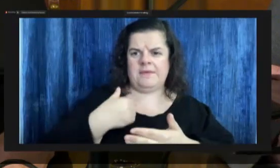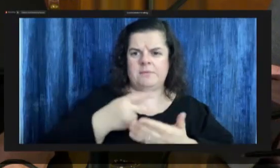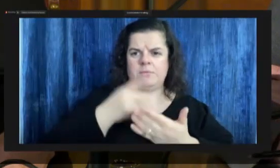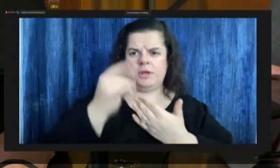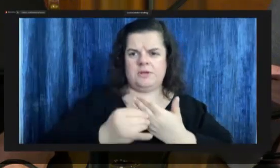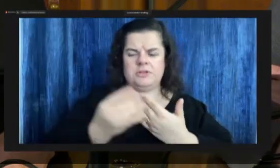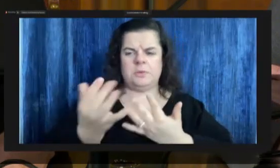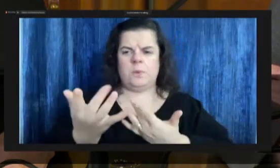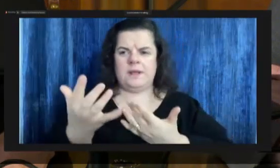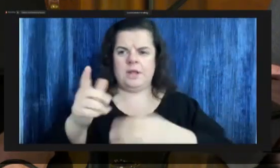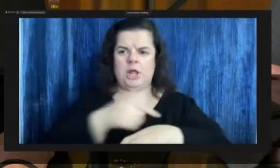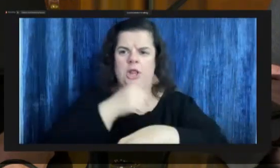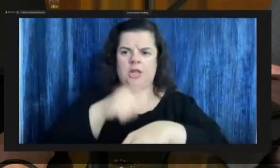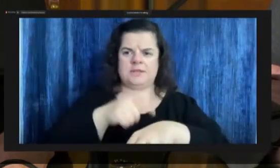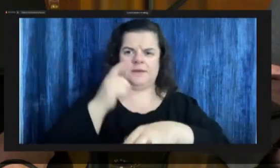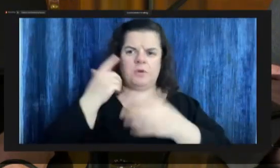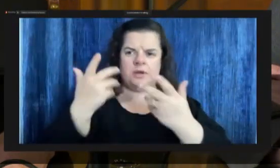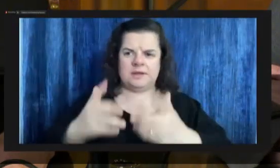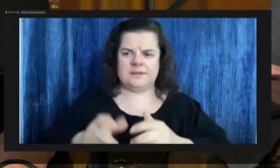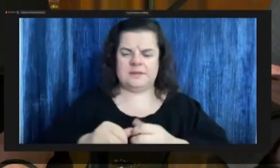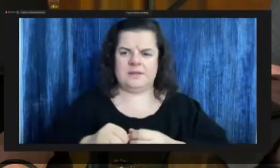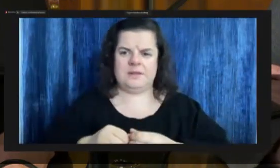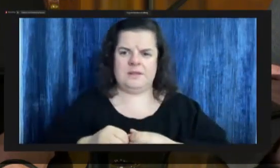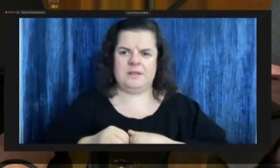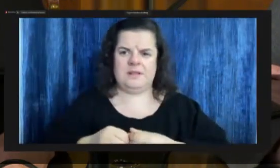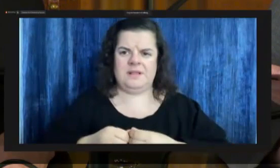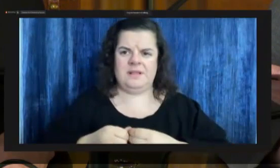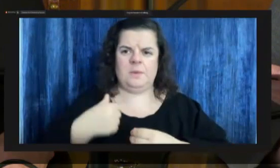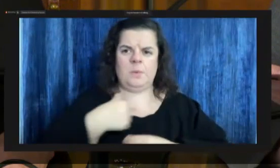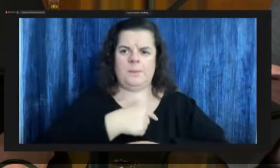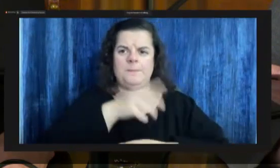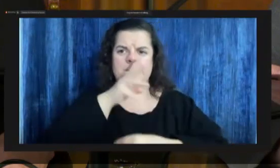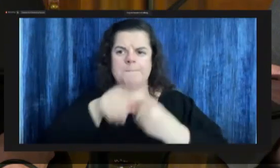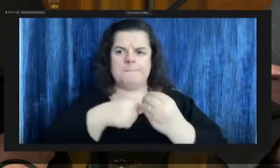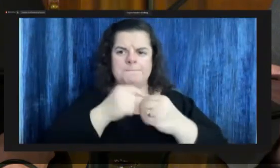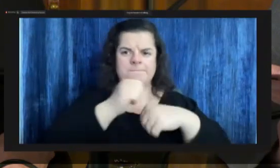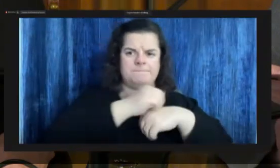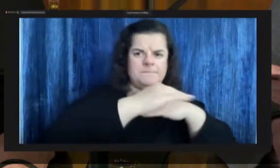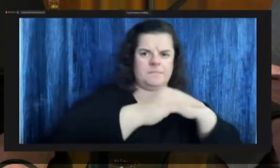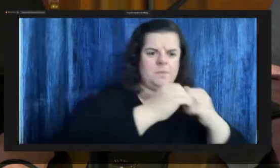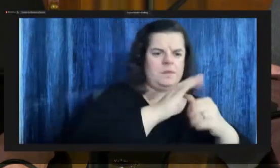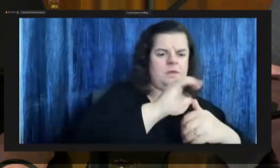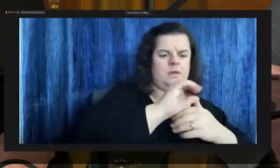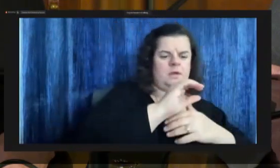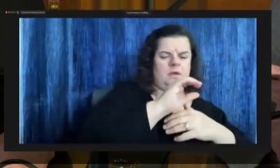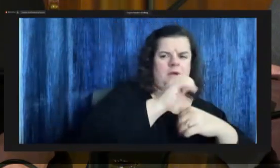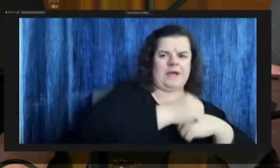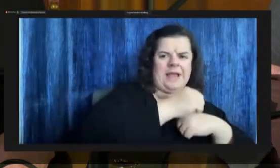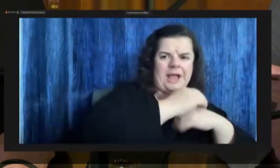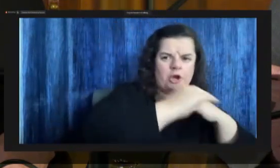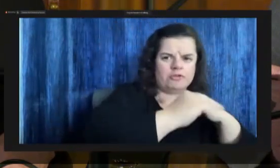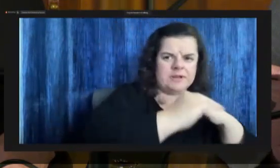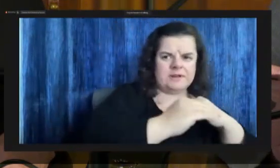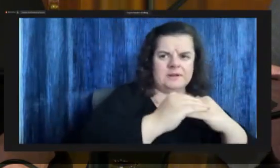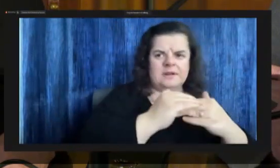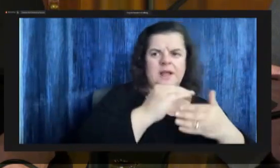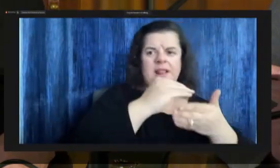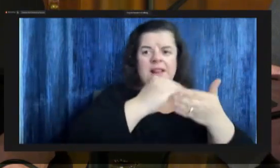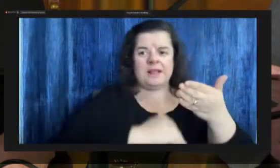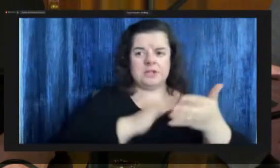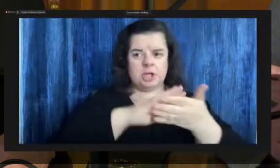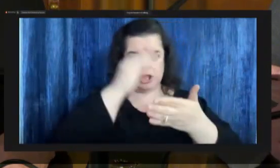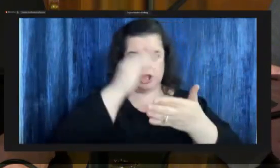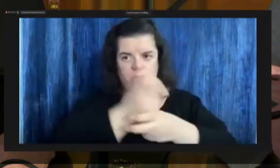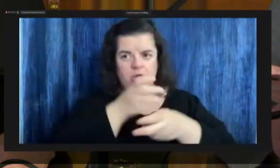waiting a long time to get done. When we're talking about paving with concrete. Lesson learned the hard way because of